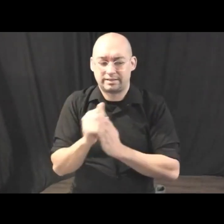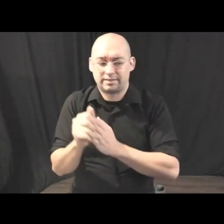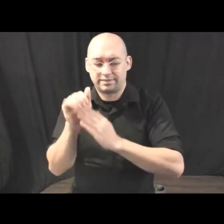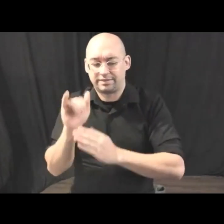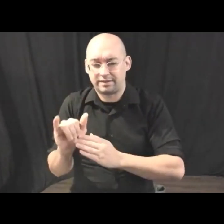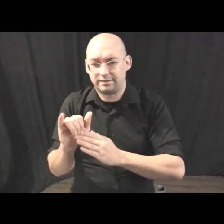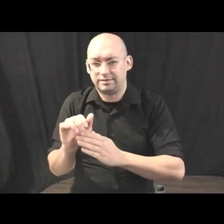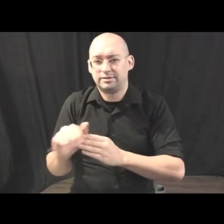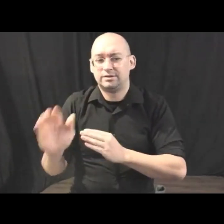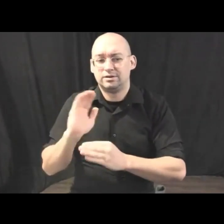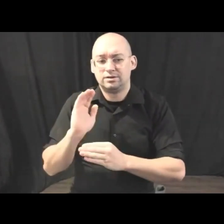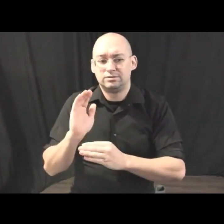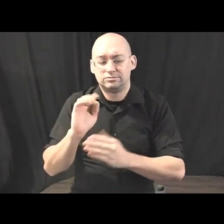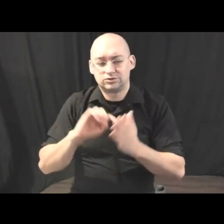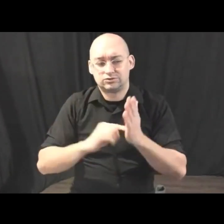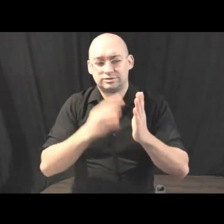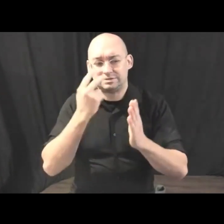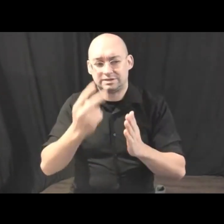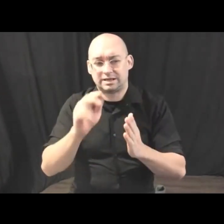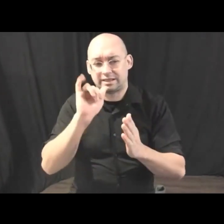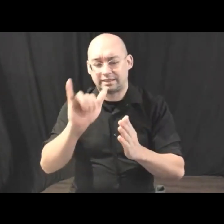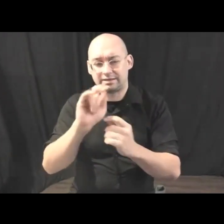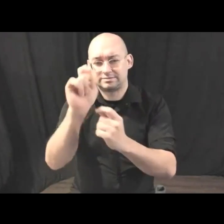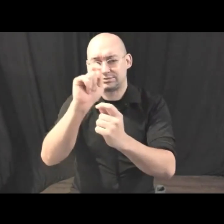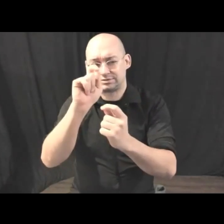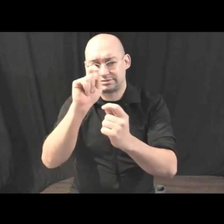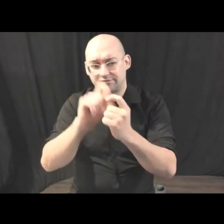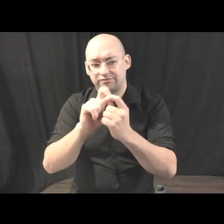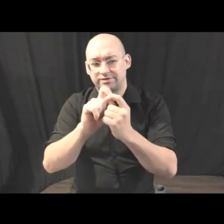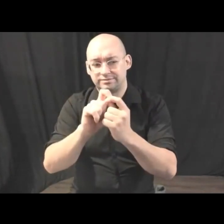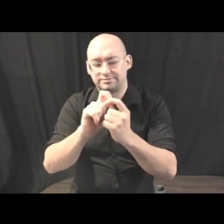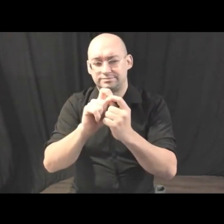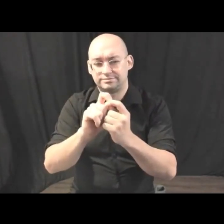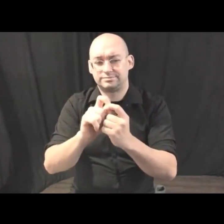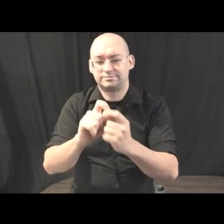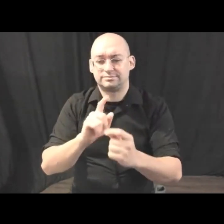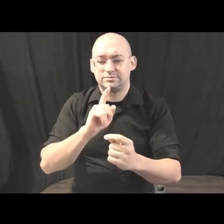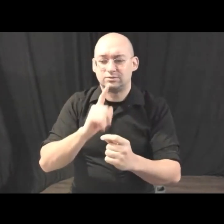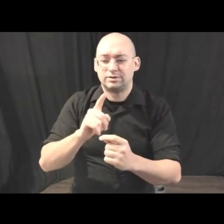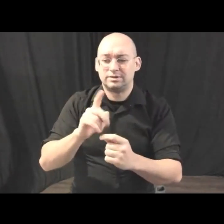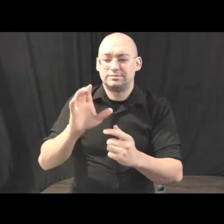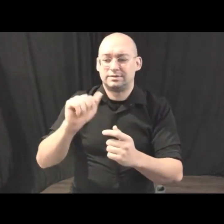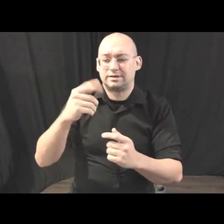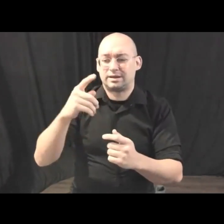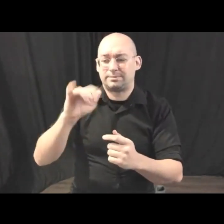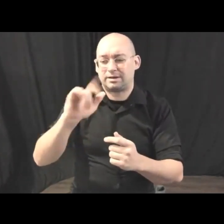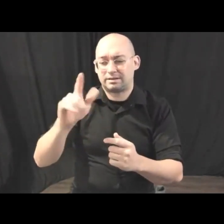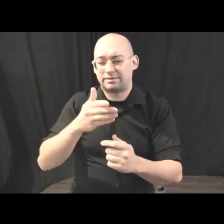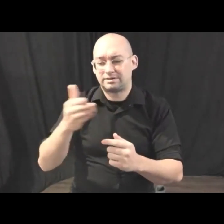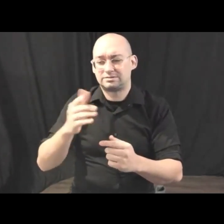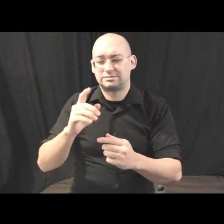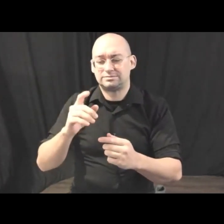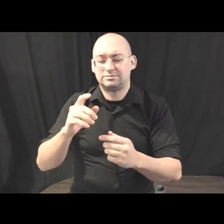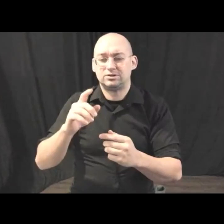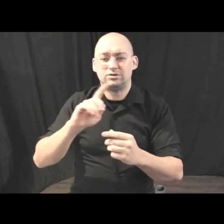to see, both in that particular example and others, the actual capital investments become realized. So new places are owned, ribbon cuttings are